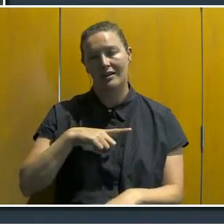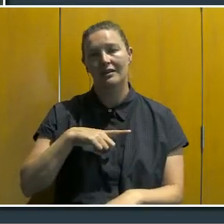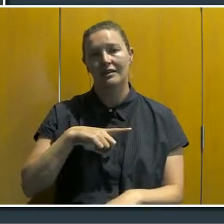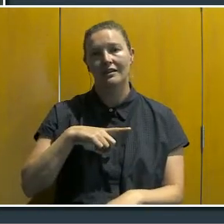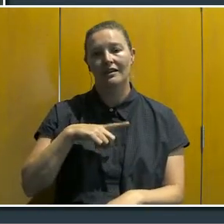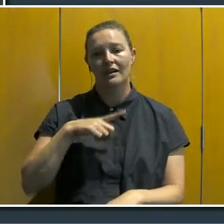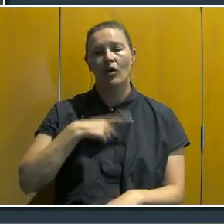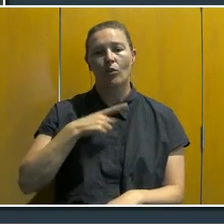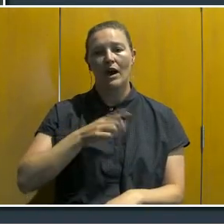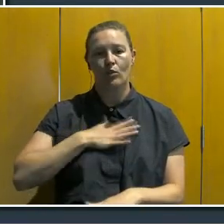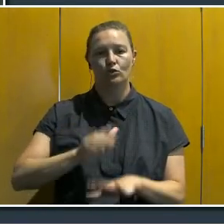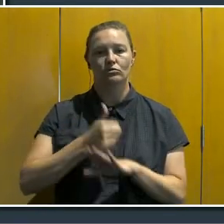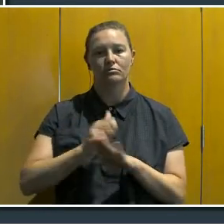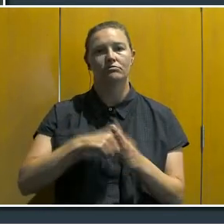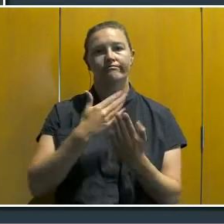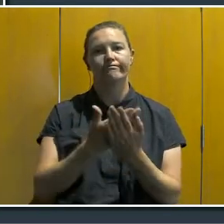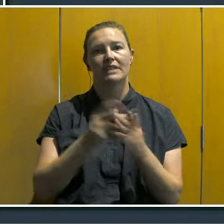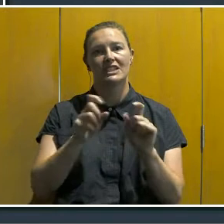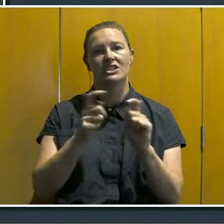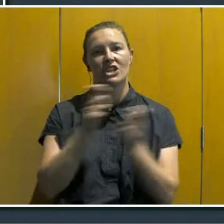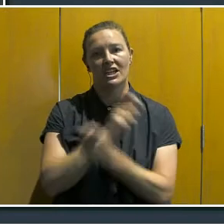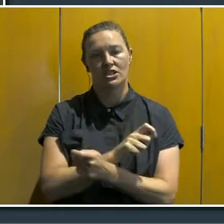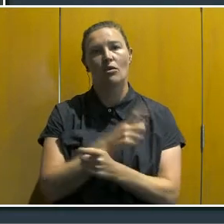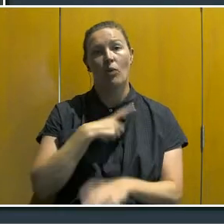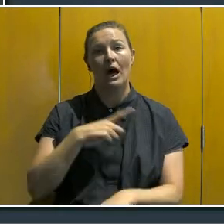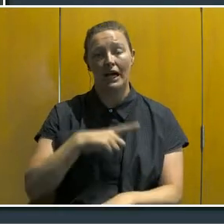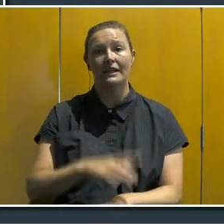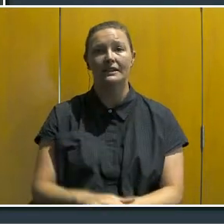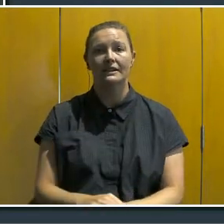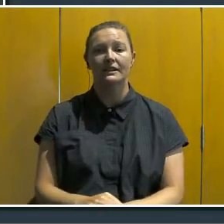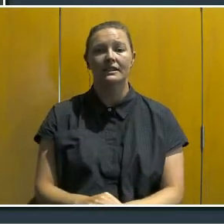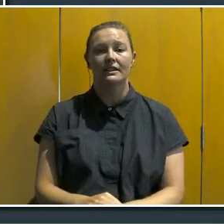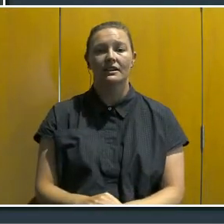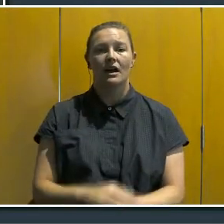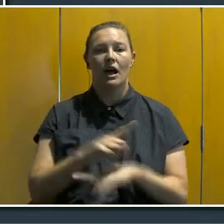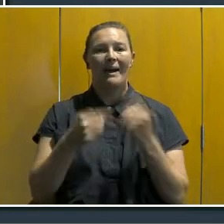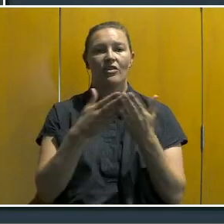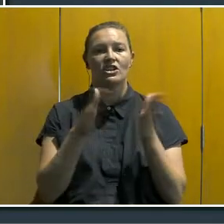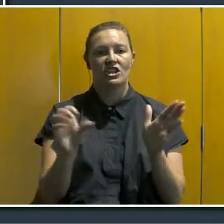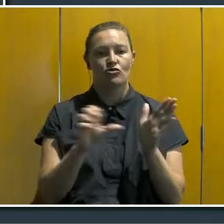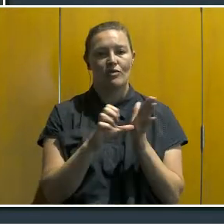the proposed changes that we have made in terms of the general rate